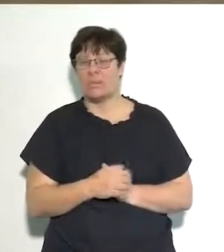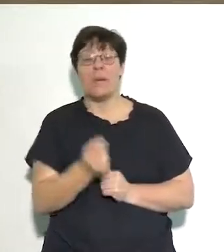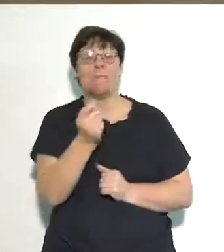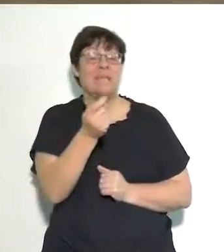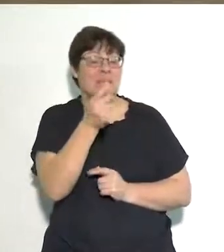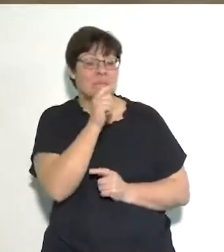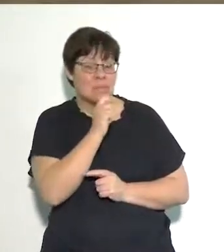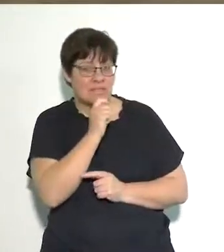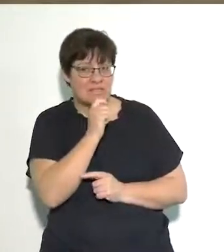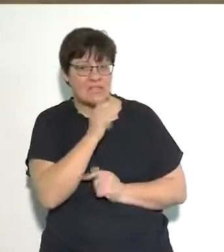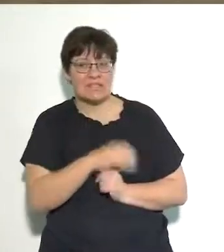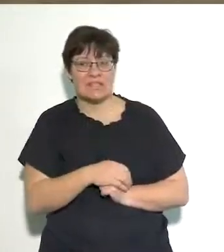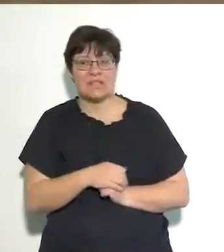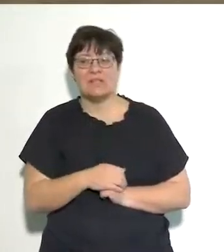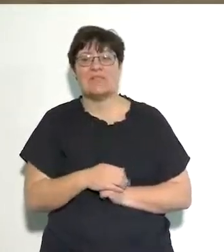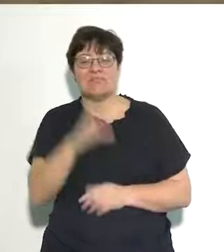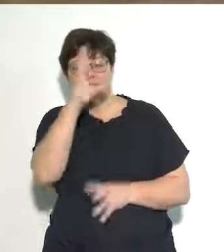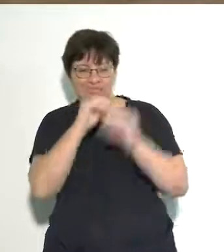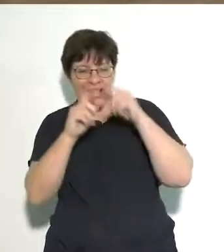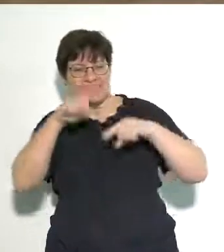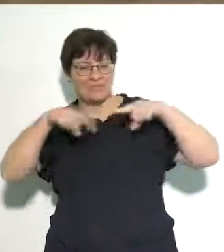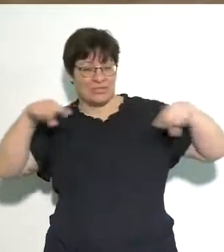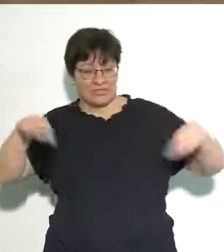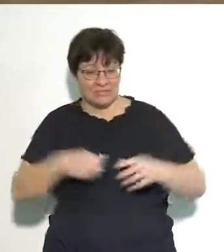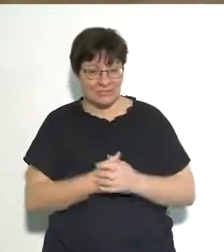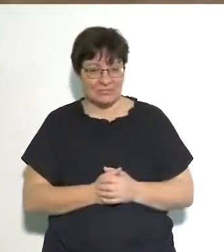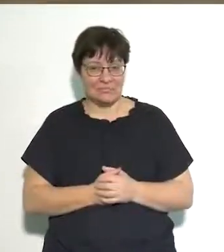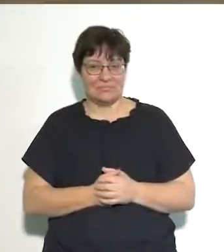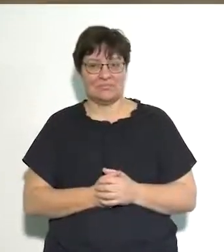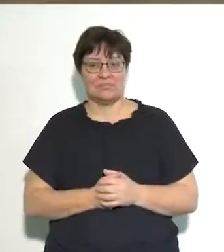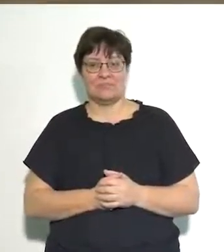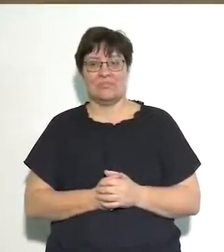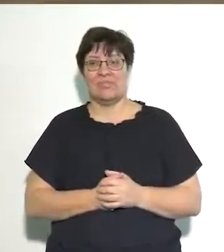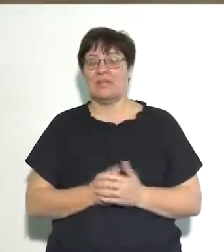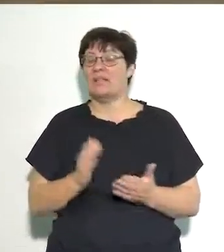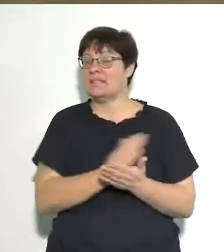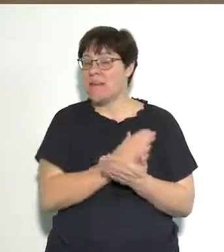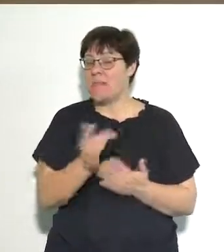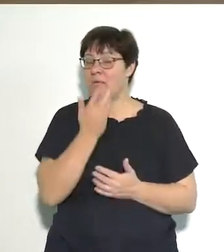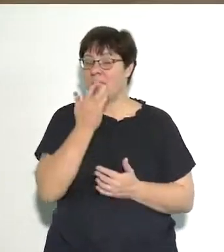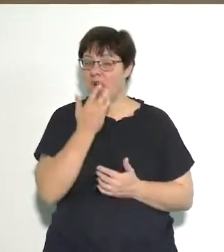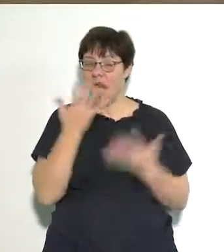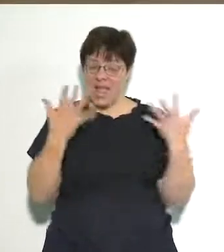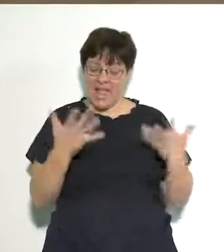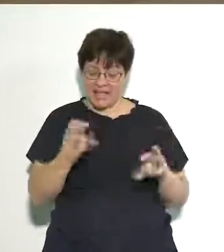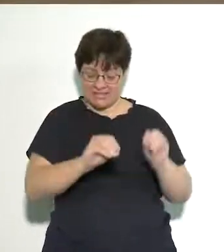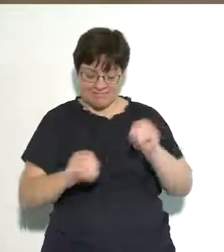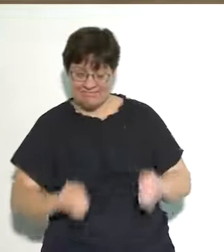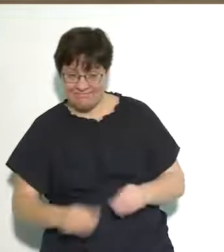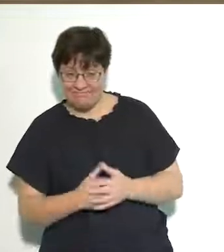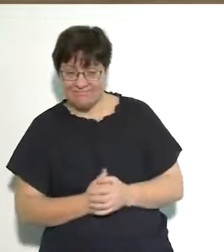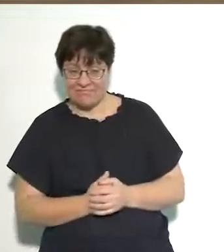using the beans is that it uses different learning modalities. Some children prefer to work with their